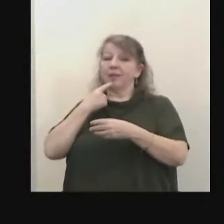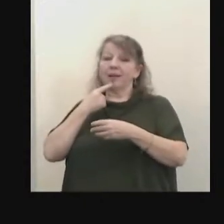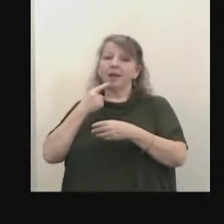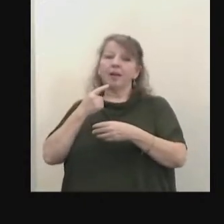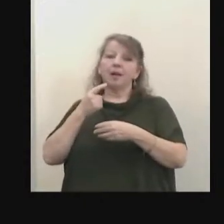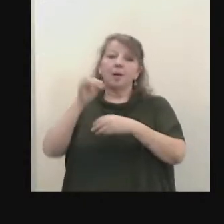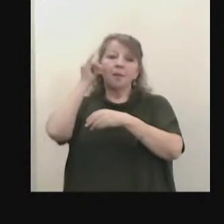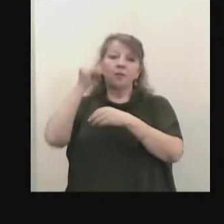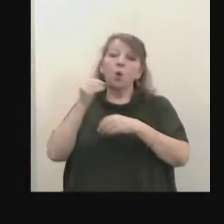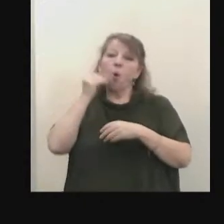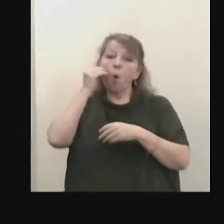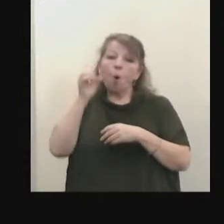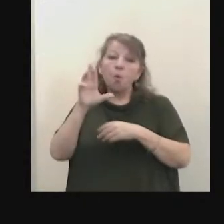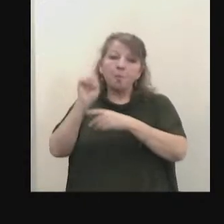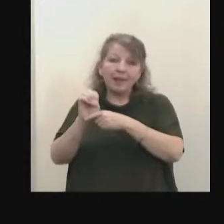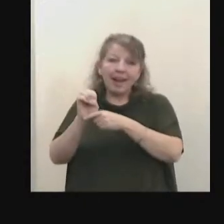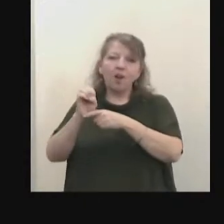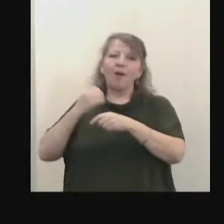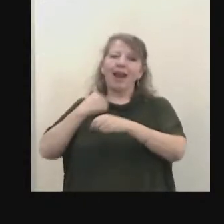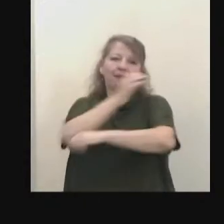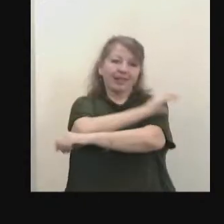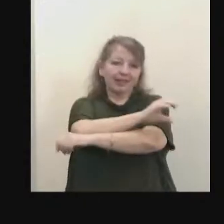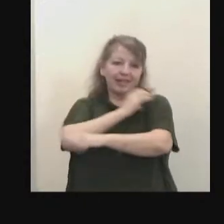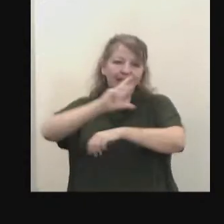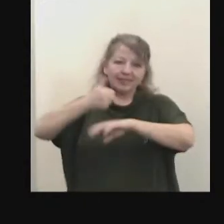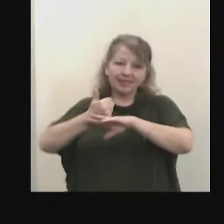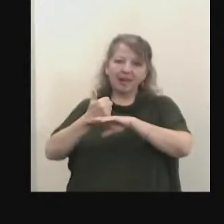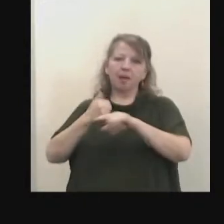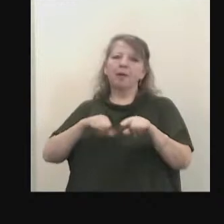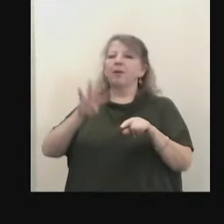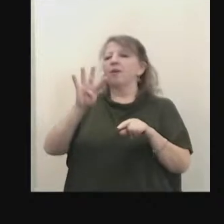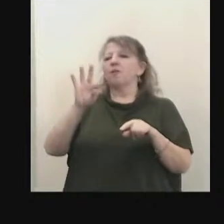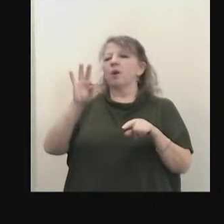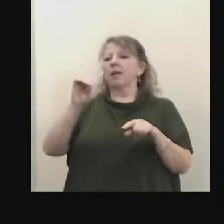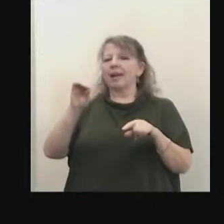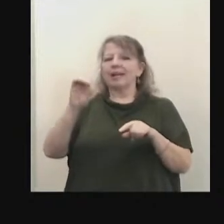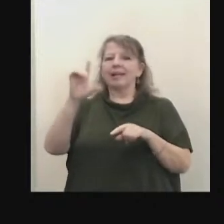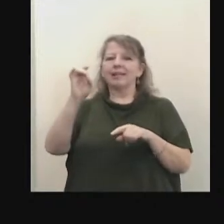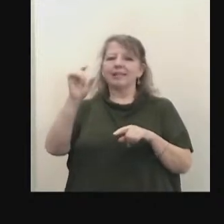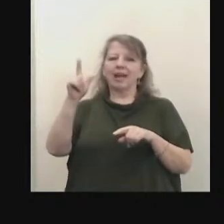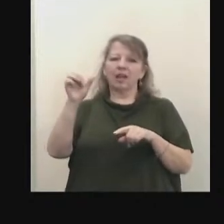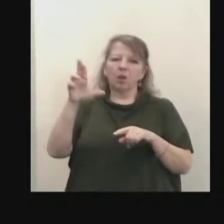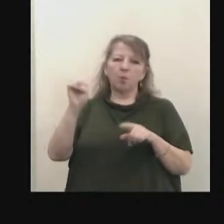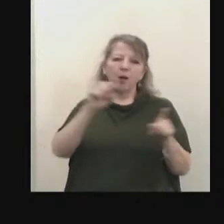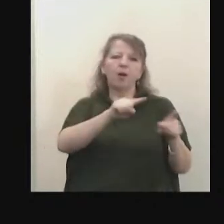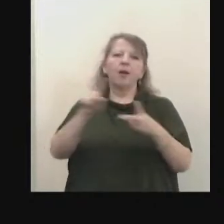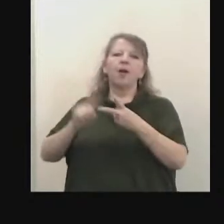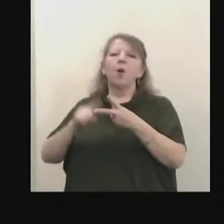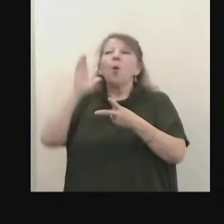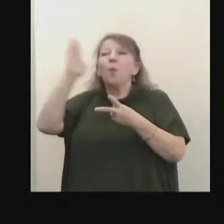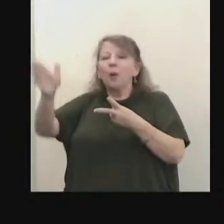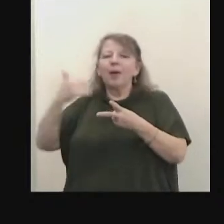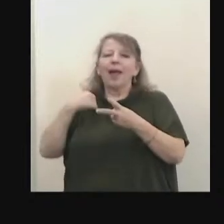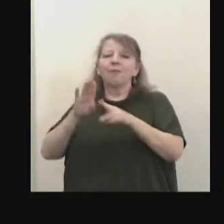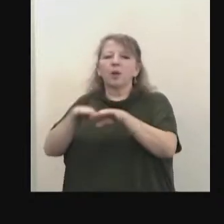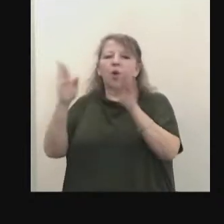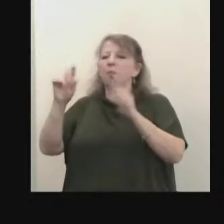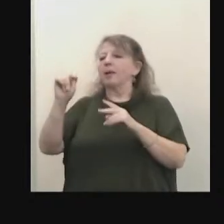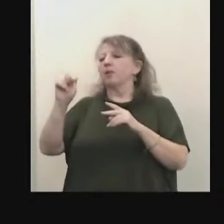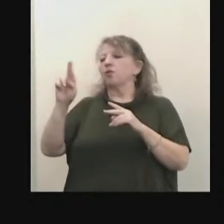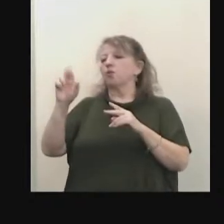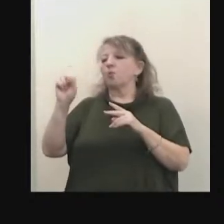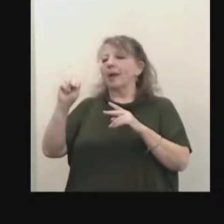all ages, all doses in downtown Buffalo at 490 Delaware. There's a Transit Road location that'll be opening very soon. As soon as that's open, we'll let you